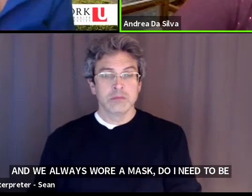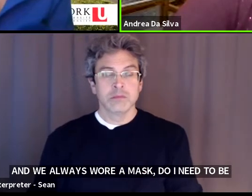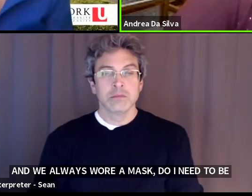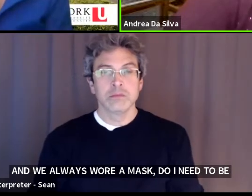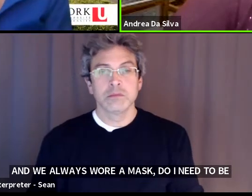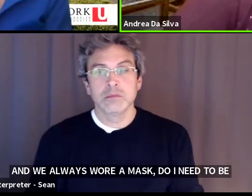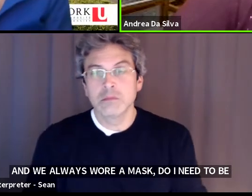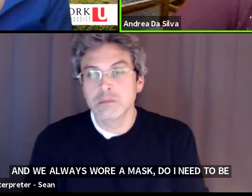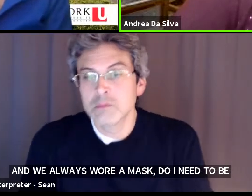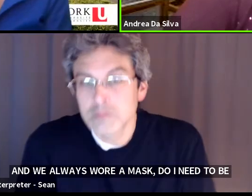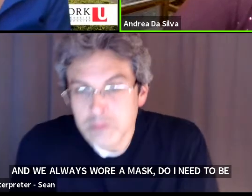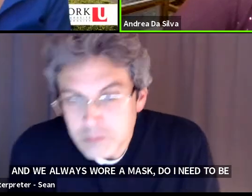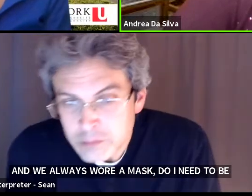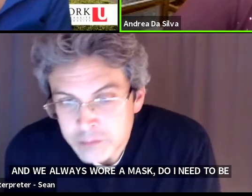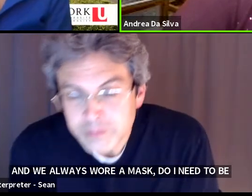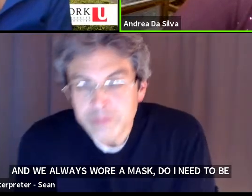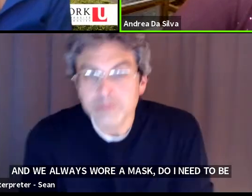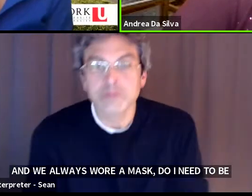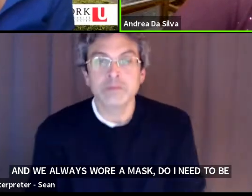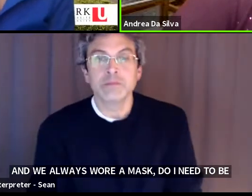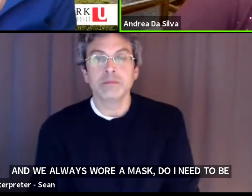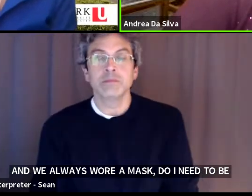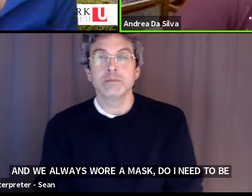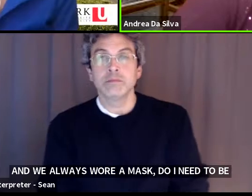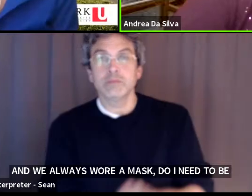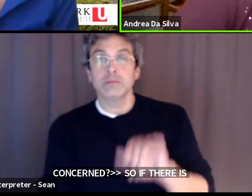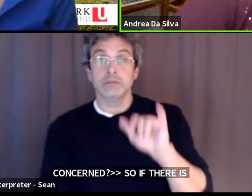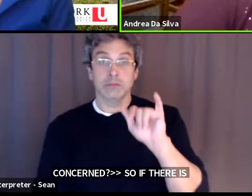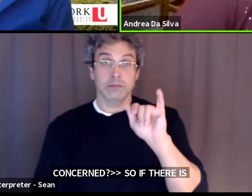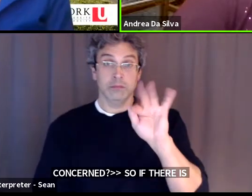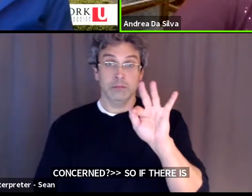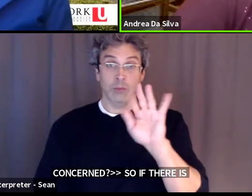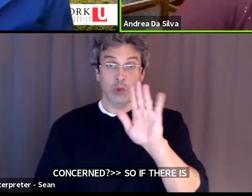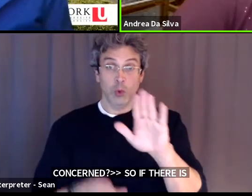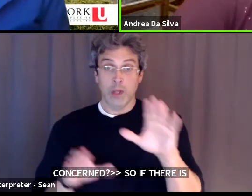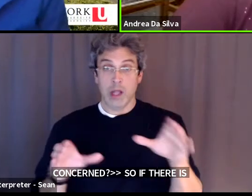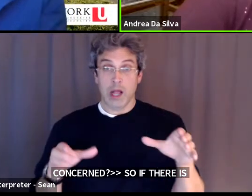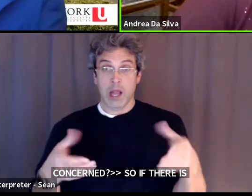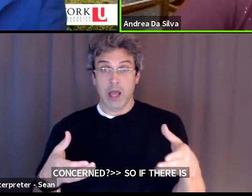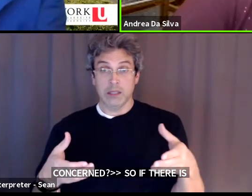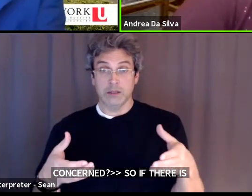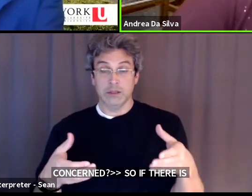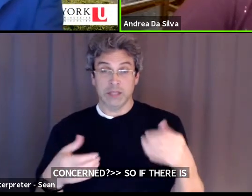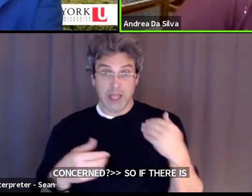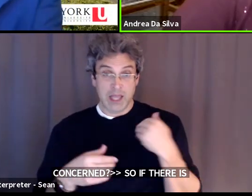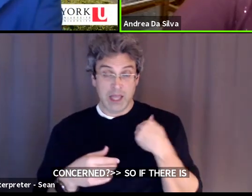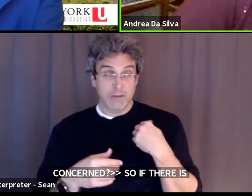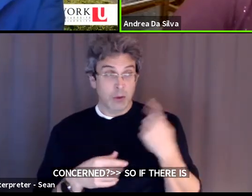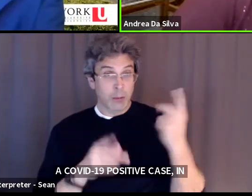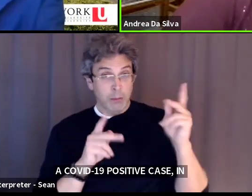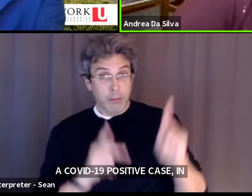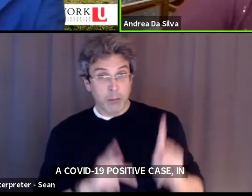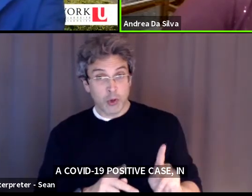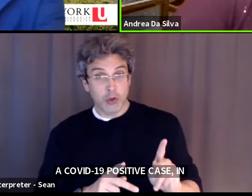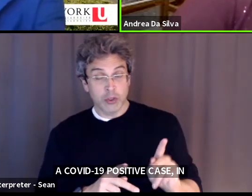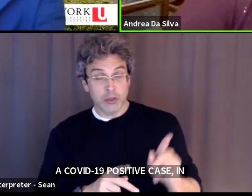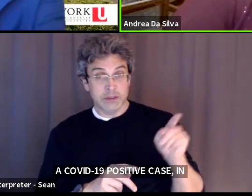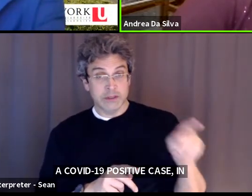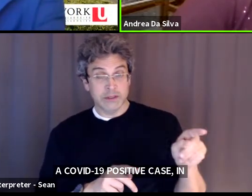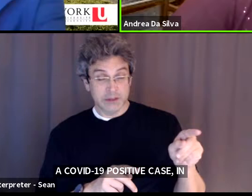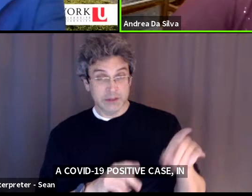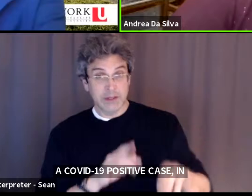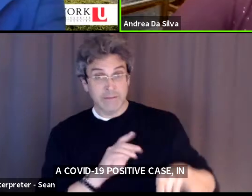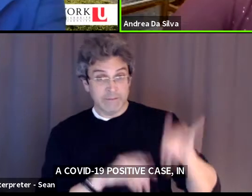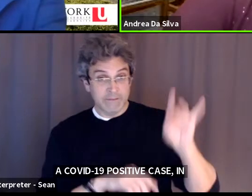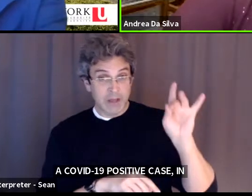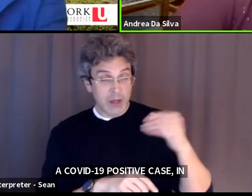So if there is a COVID-19 positive case in your class or in your cohort, you will be